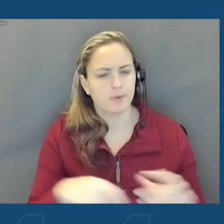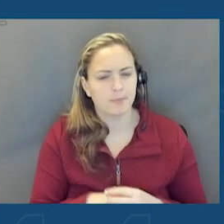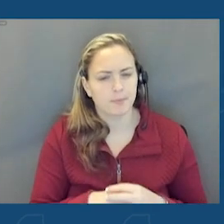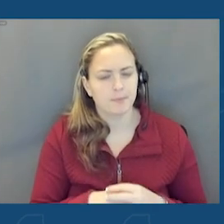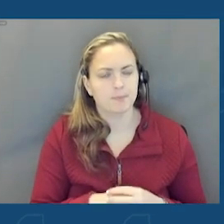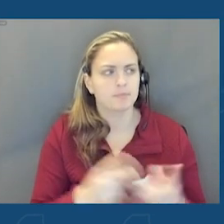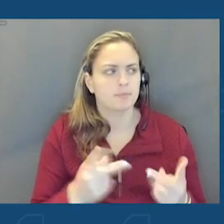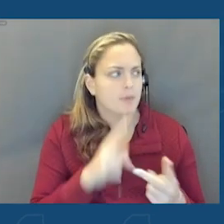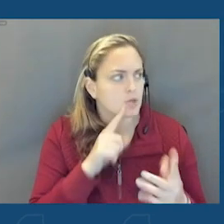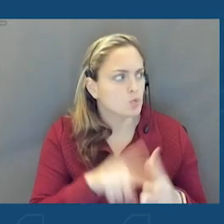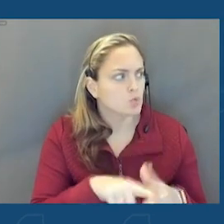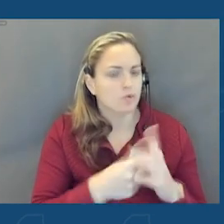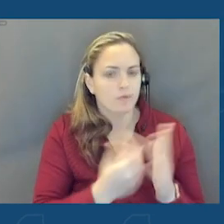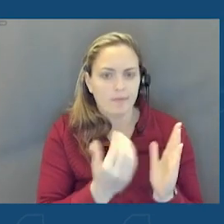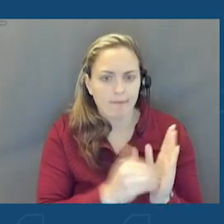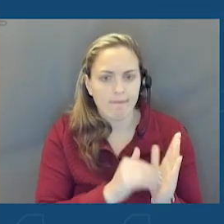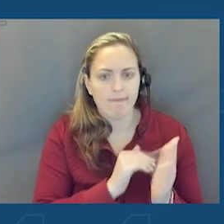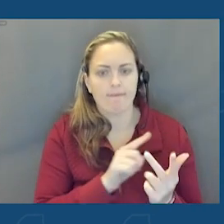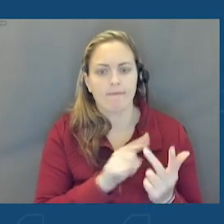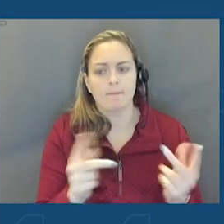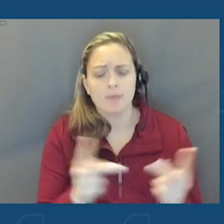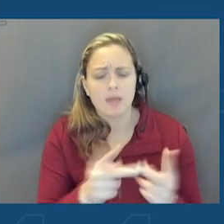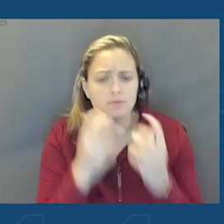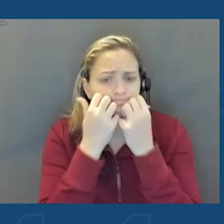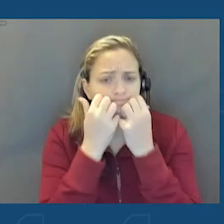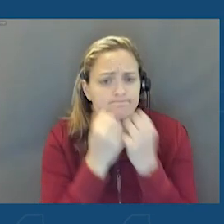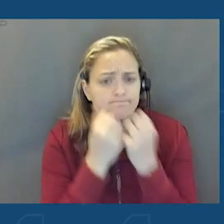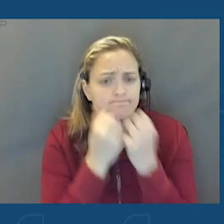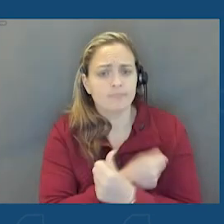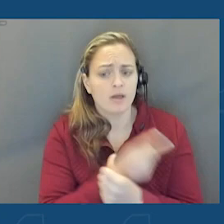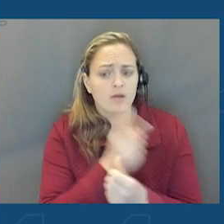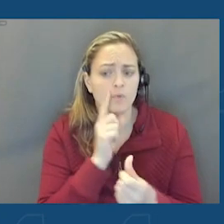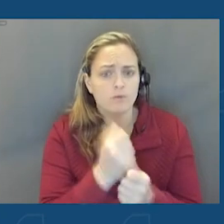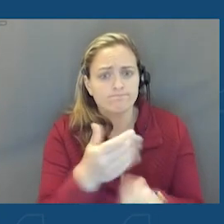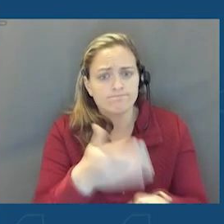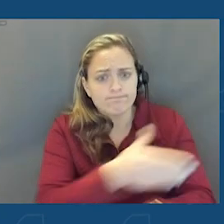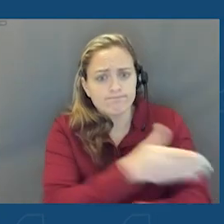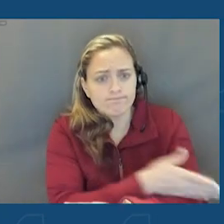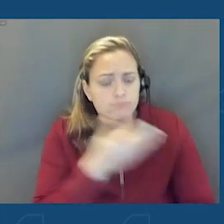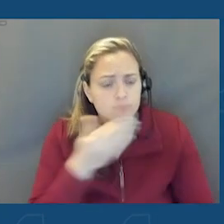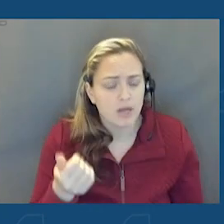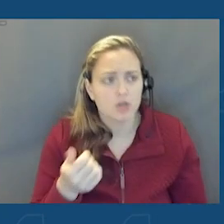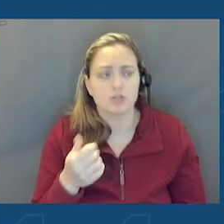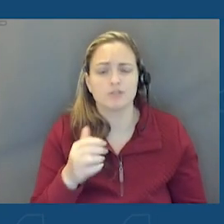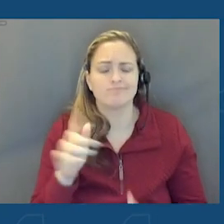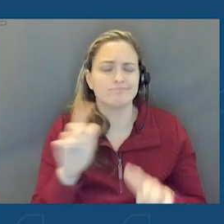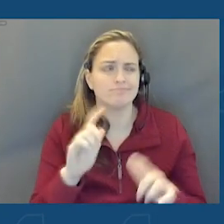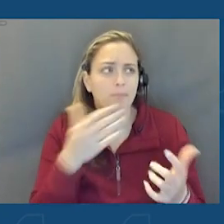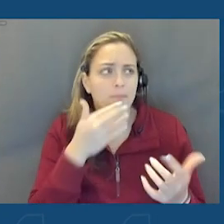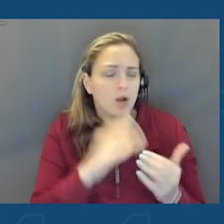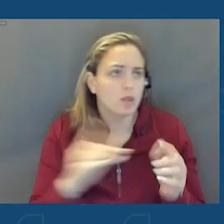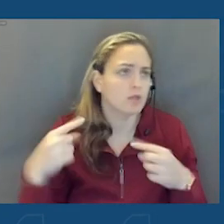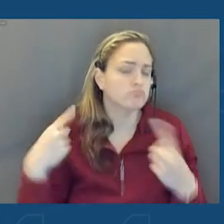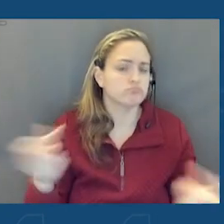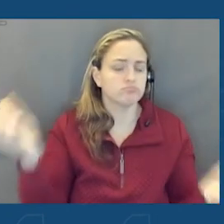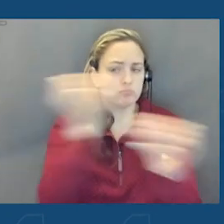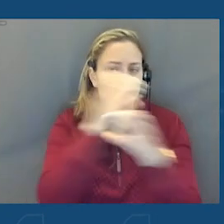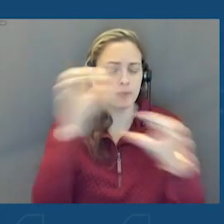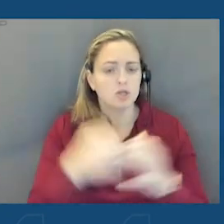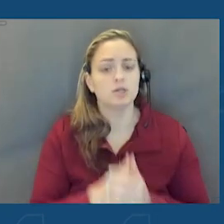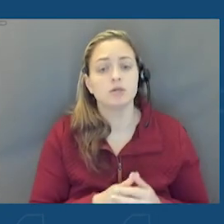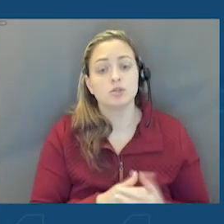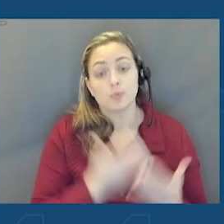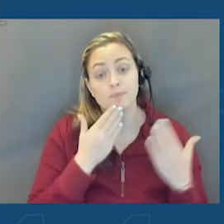new beginnings, a place that we cherish and love, but we're going to make it even better, make it greater than we've ever imagined before. So I thank